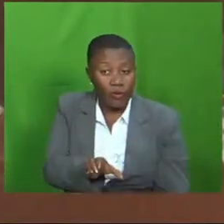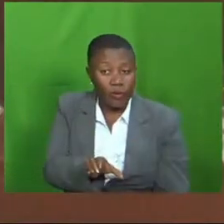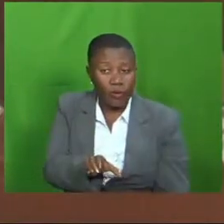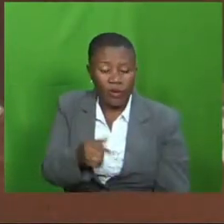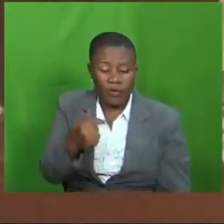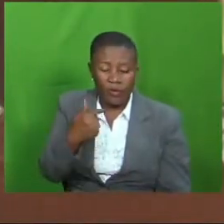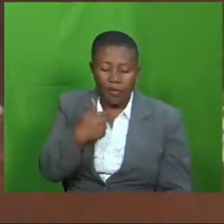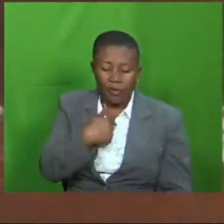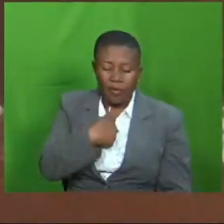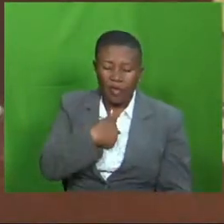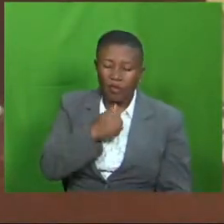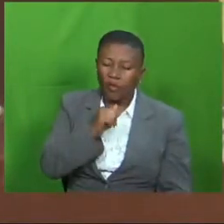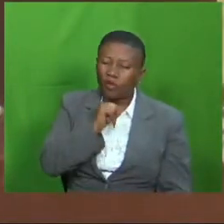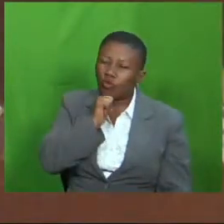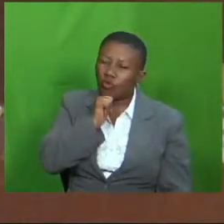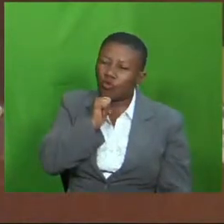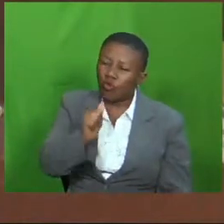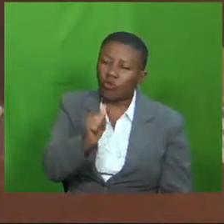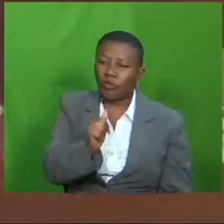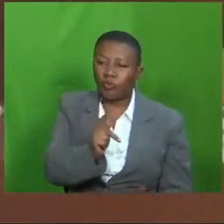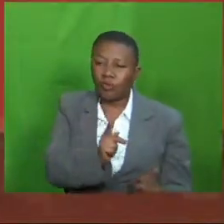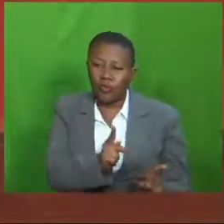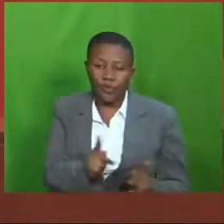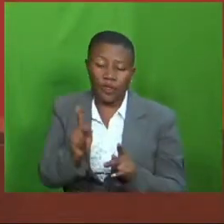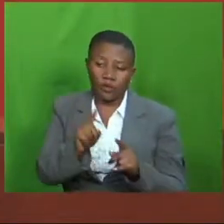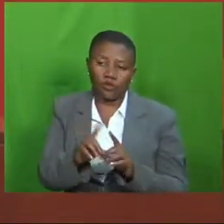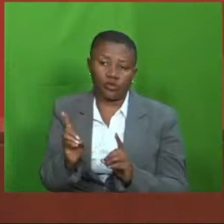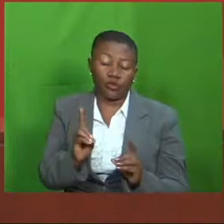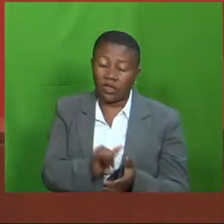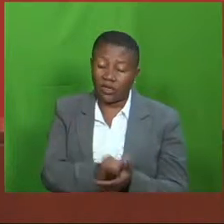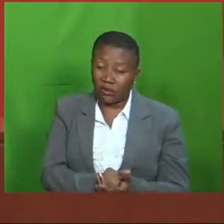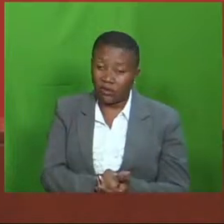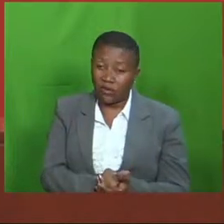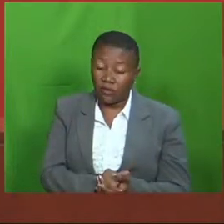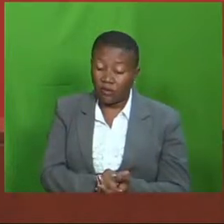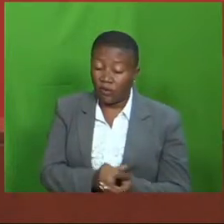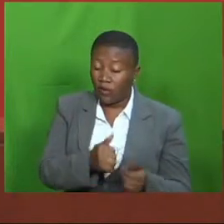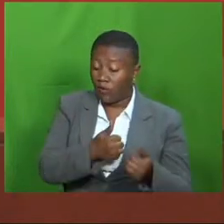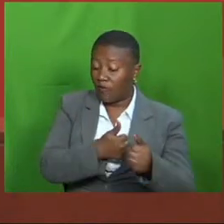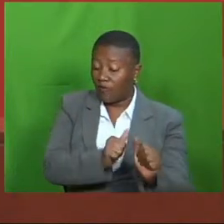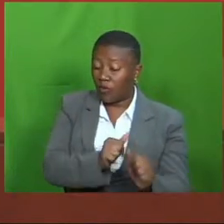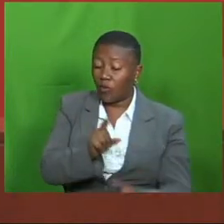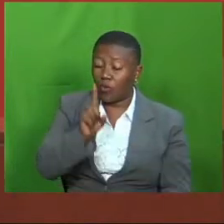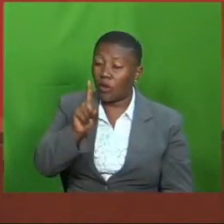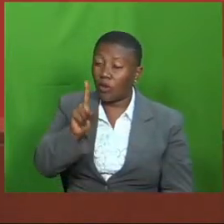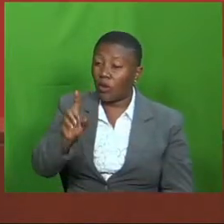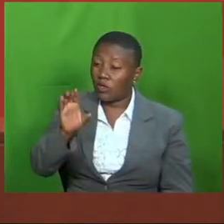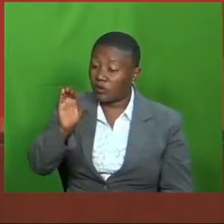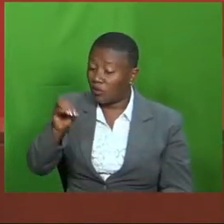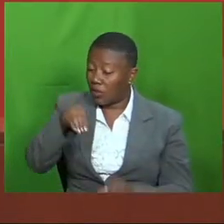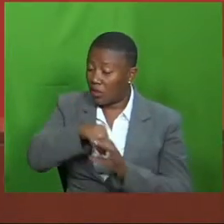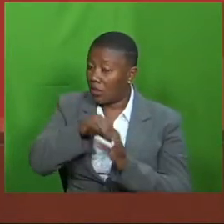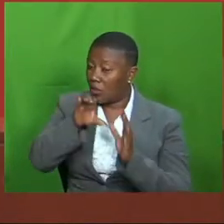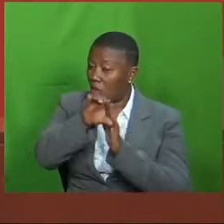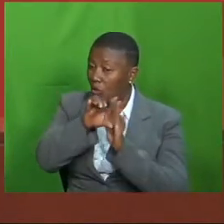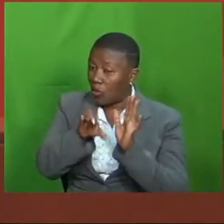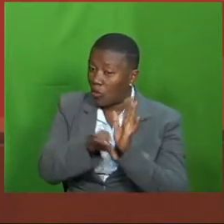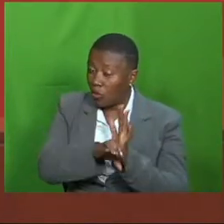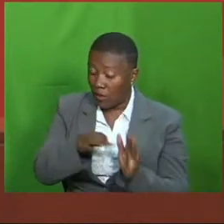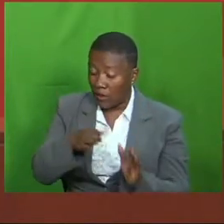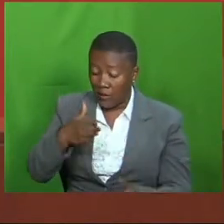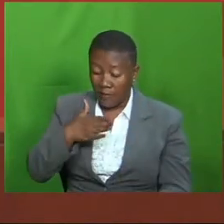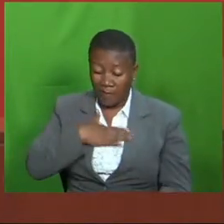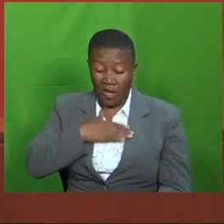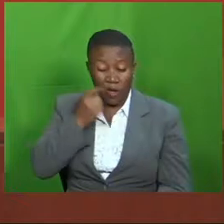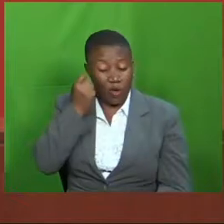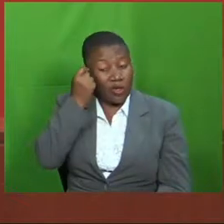not prepared to do. Pursuant to Article 110 of the Constitution, my understanding is